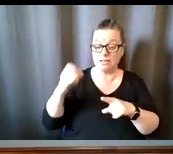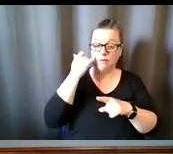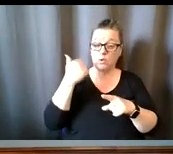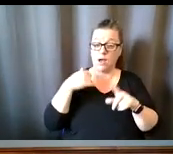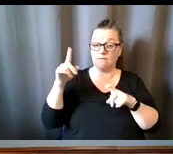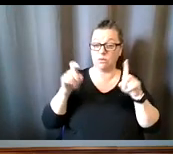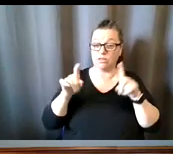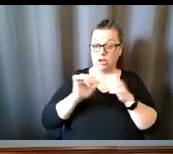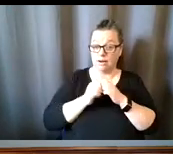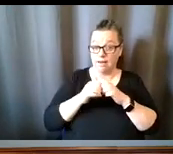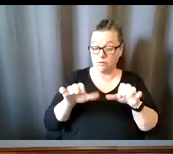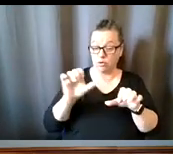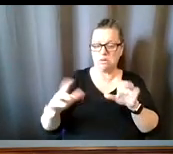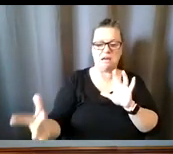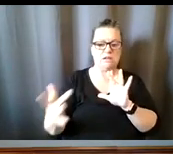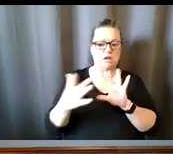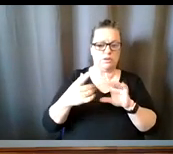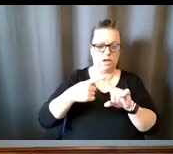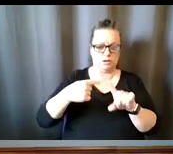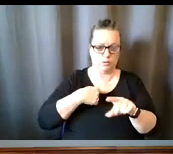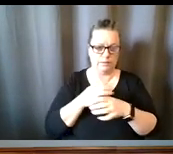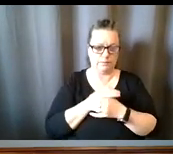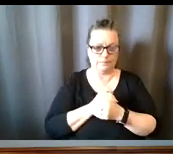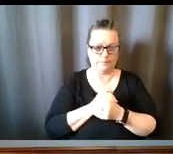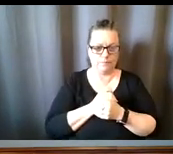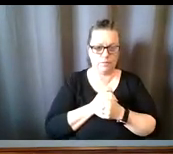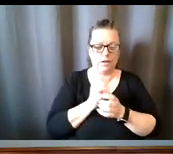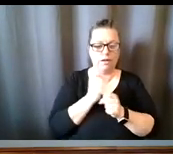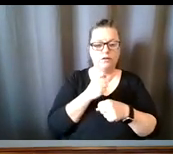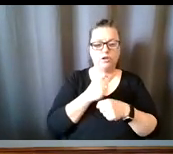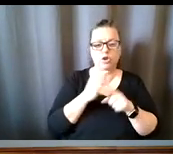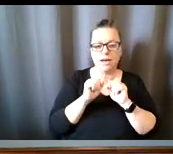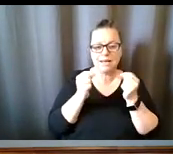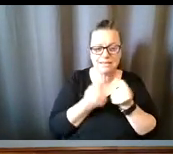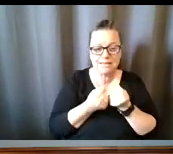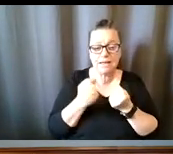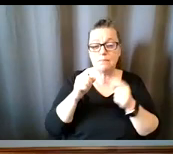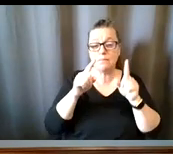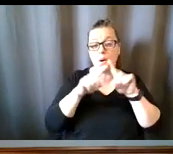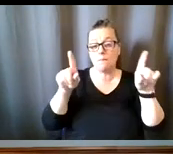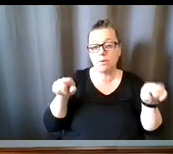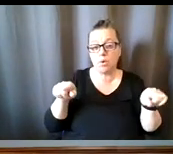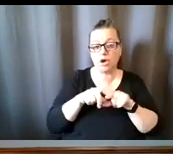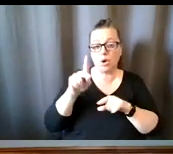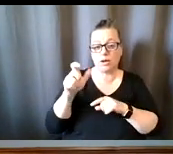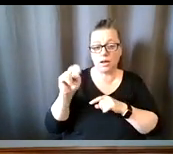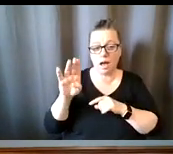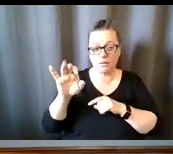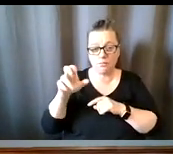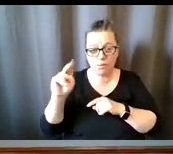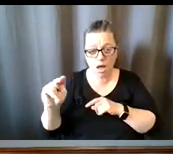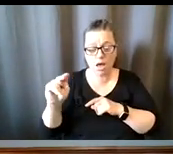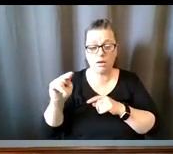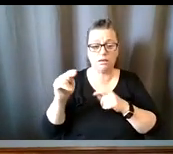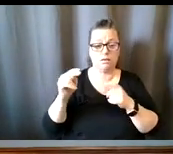to do that, you can always reach out to me. To create a team board or a Kanban board, really follow the Pdca cycle. You want to brainstorm, what